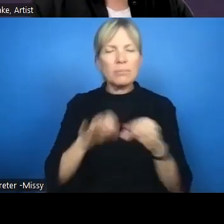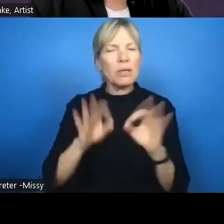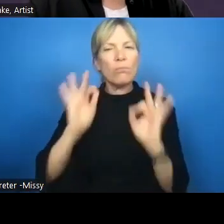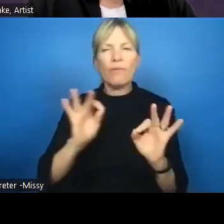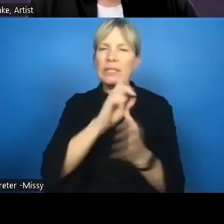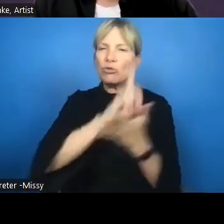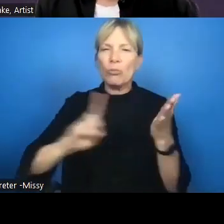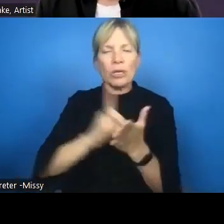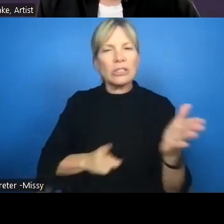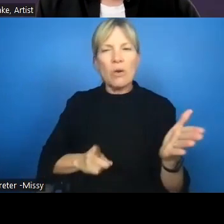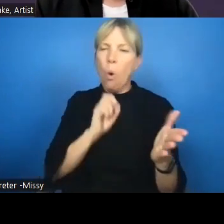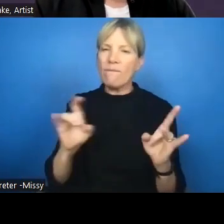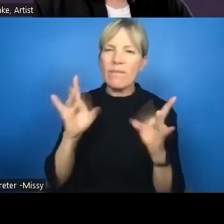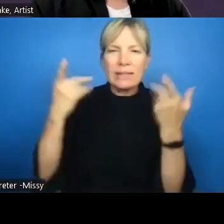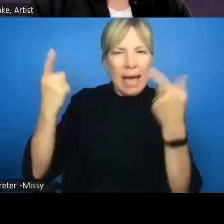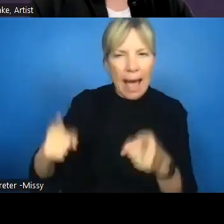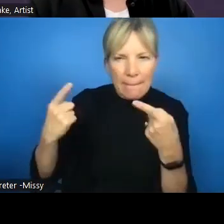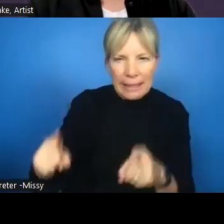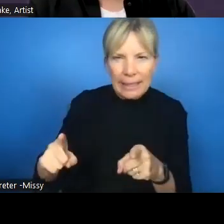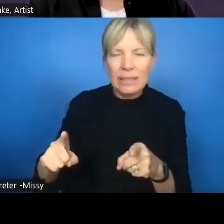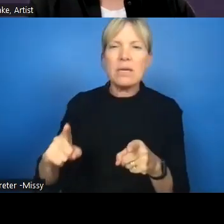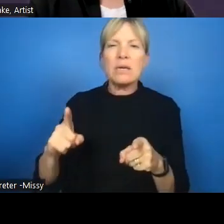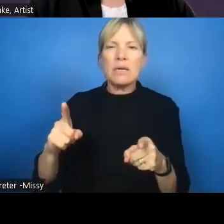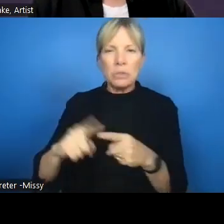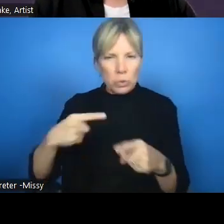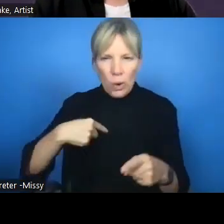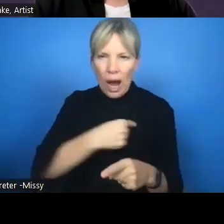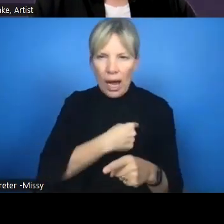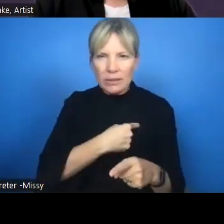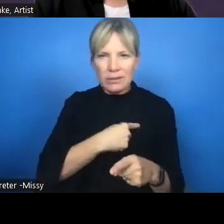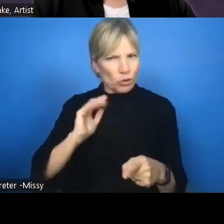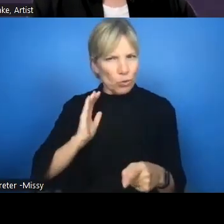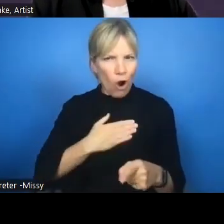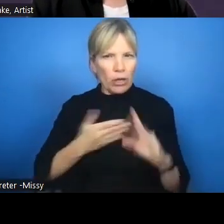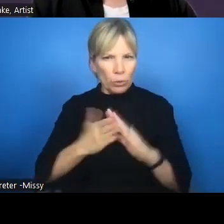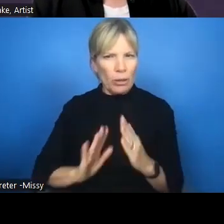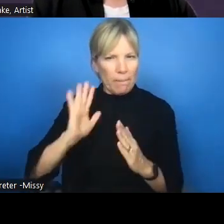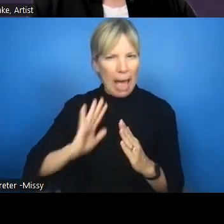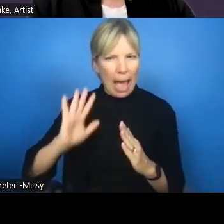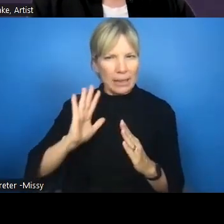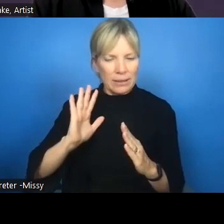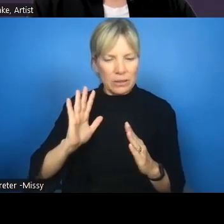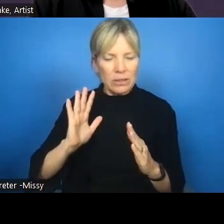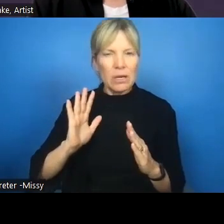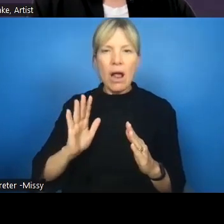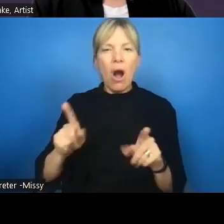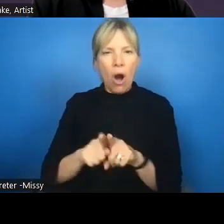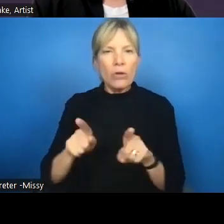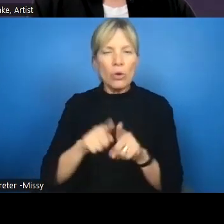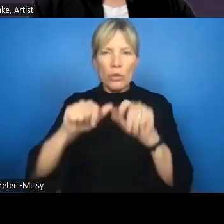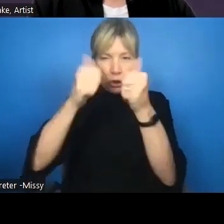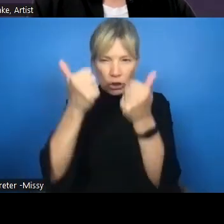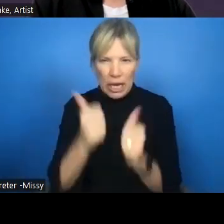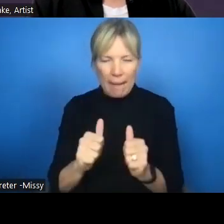violence happening in to us, our community back then. So, and then also this shape